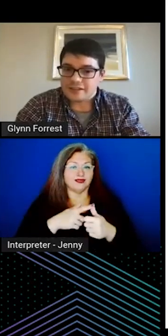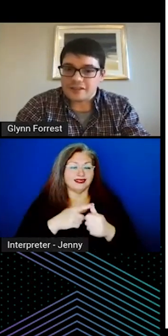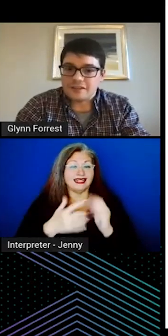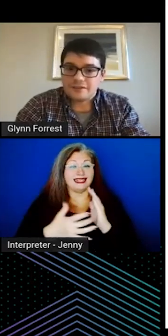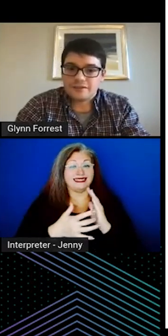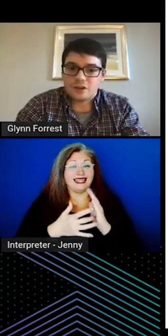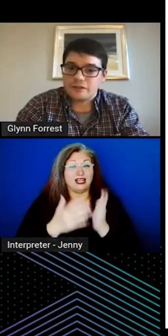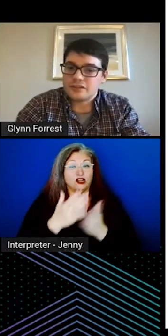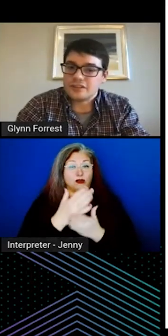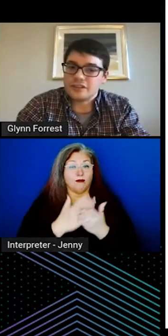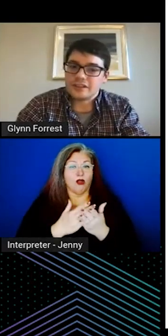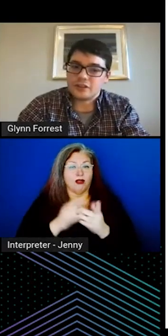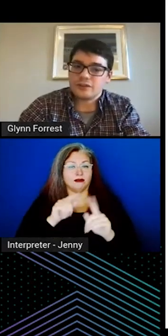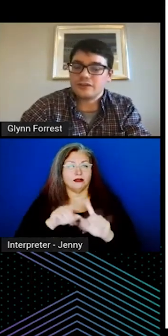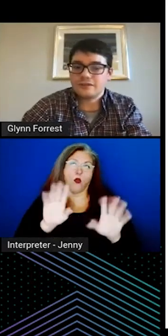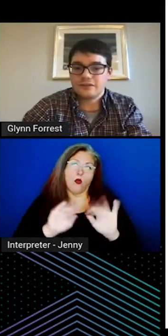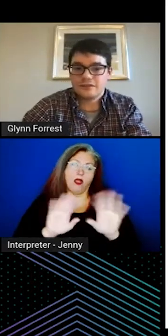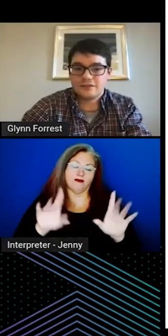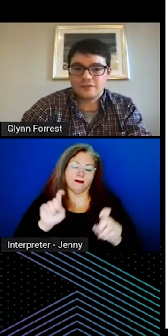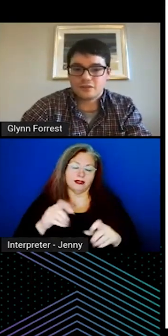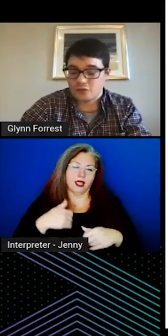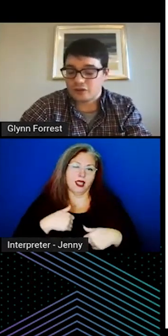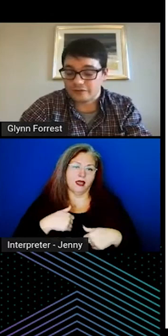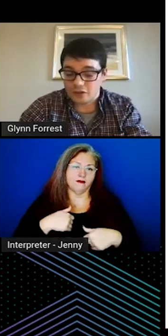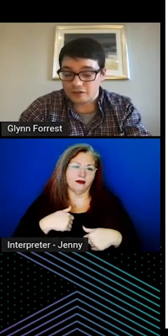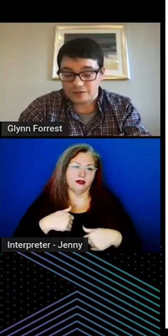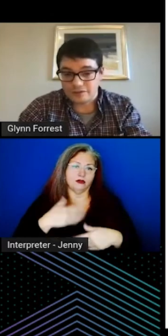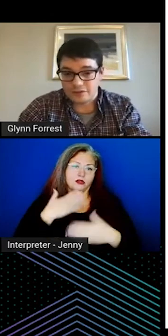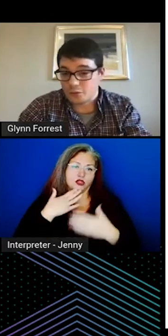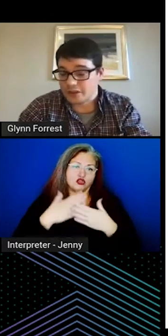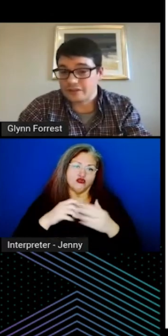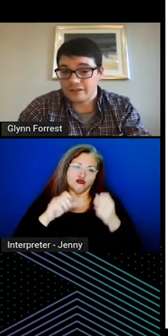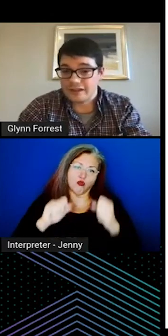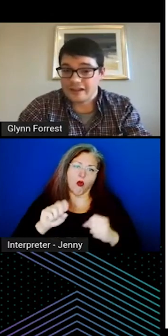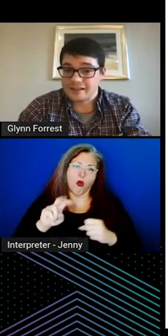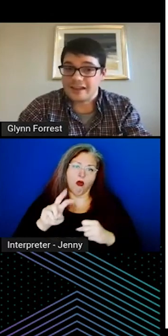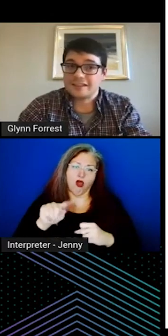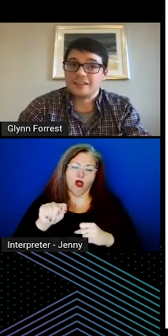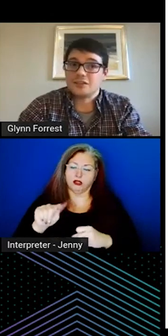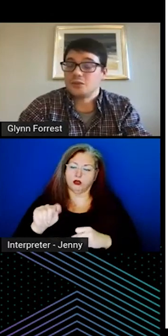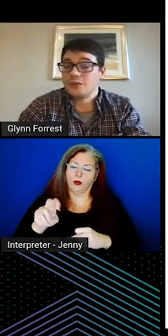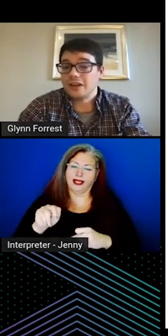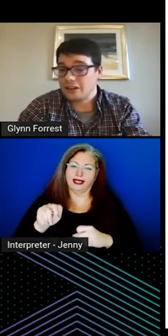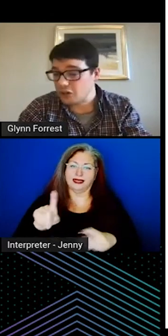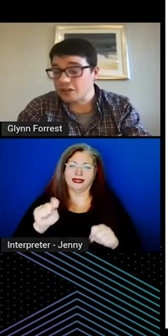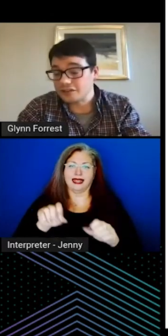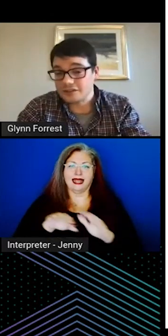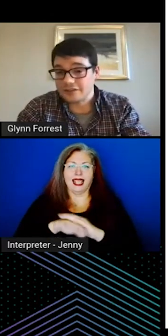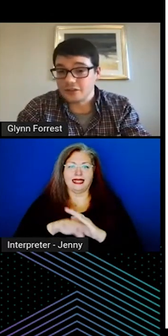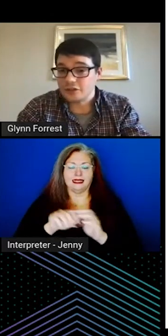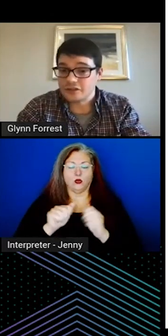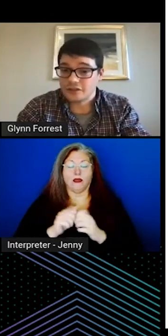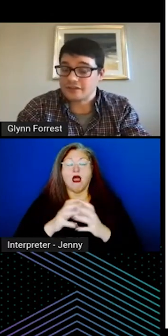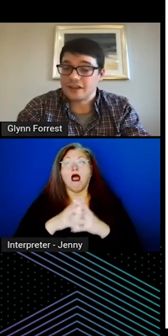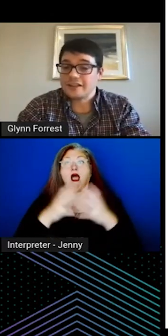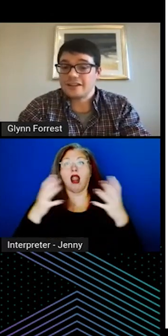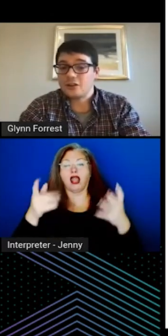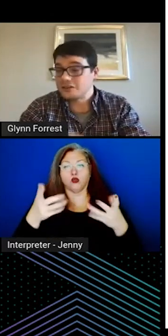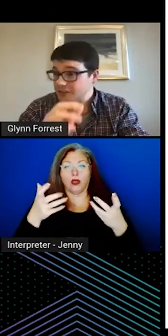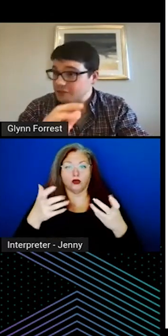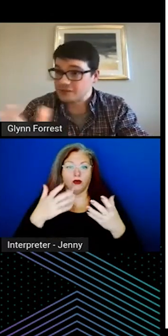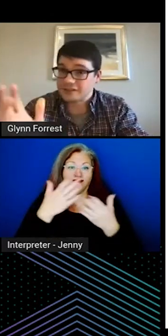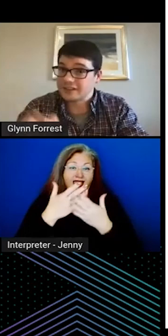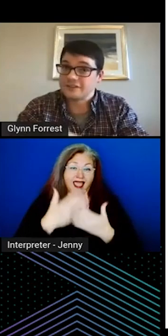of things. Obviously, you need a good, strong Vault token that has access to a lot. If you're going to try and validate